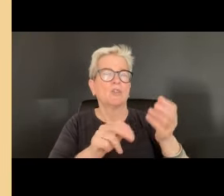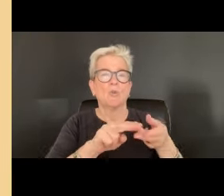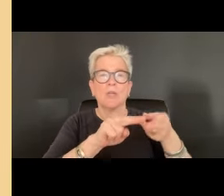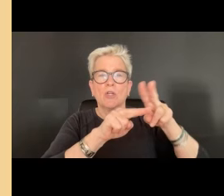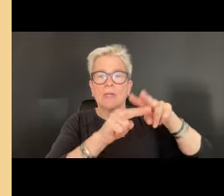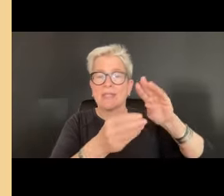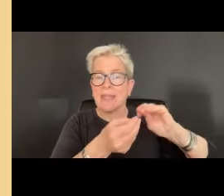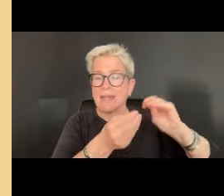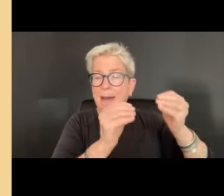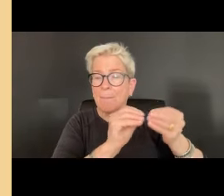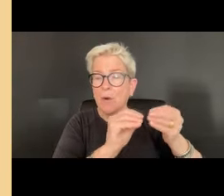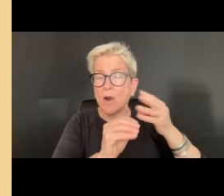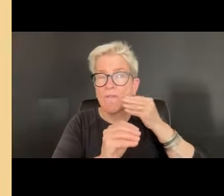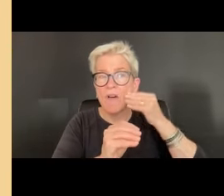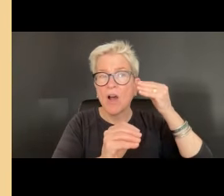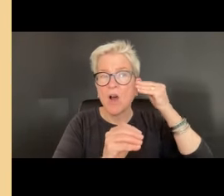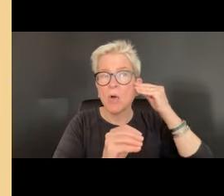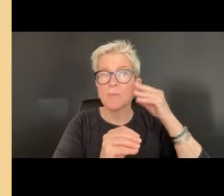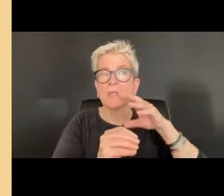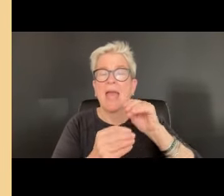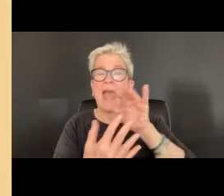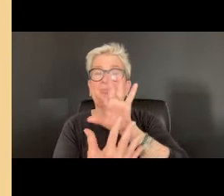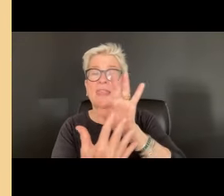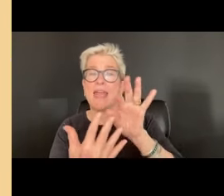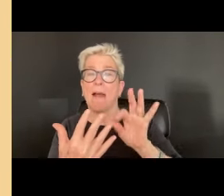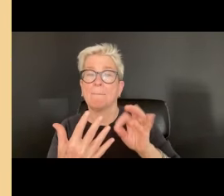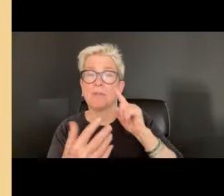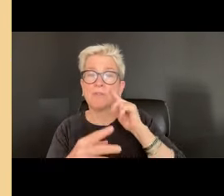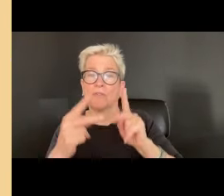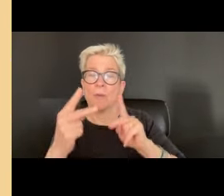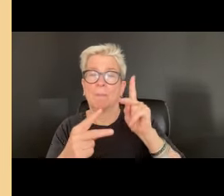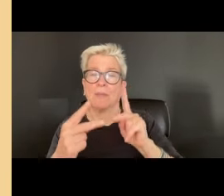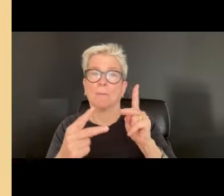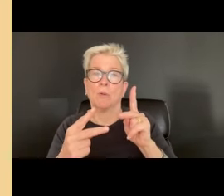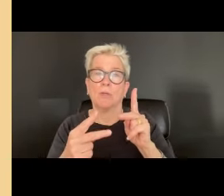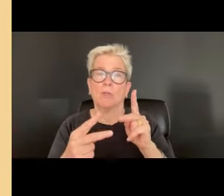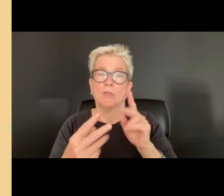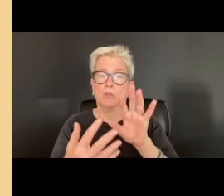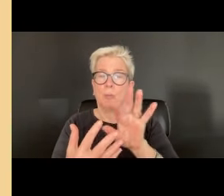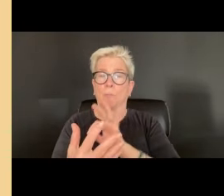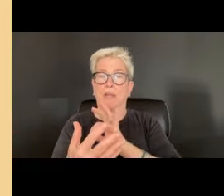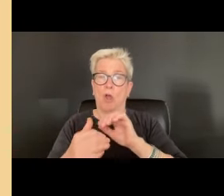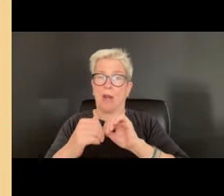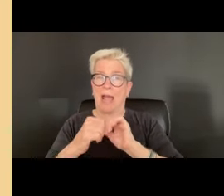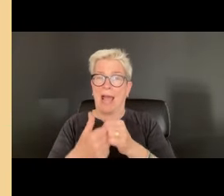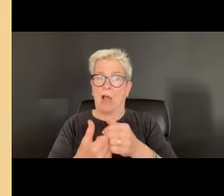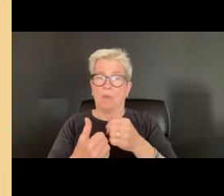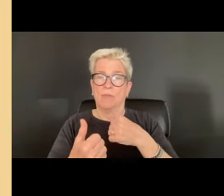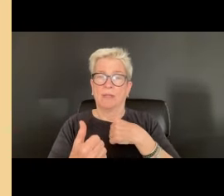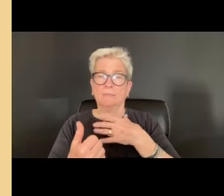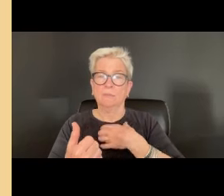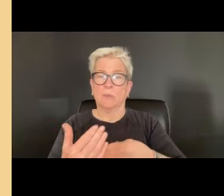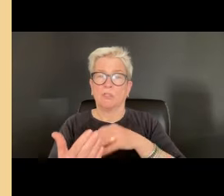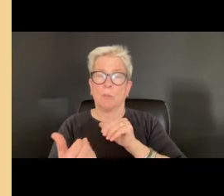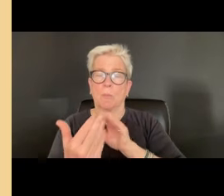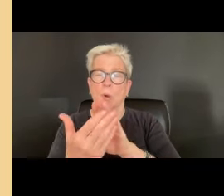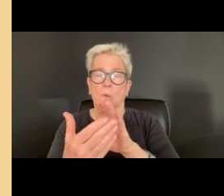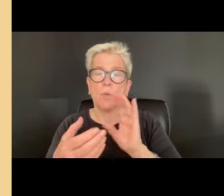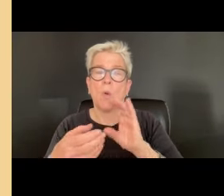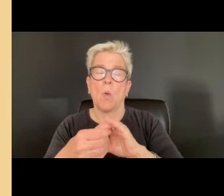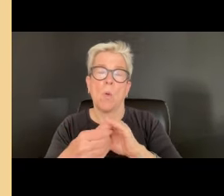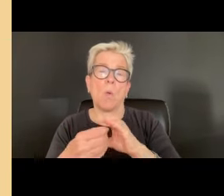housing options so that there are more options for people to choose from, and to kind of slow those increasing housing